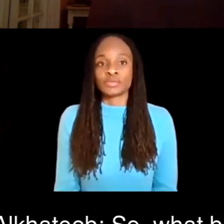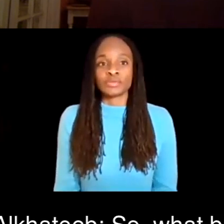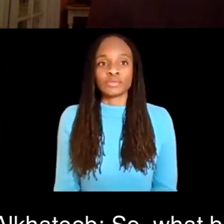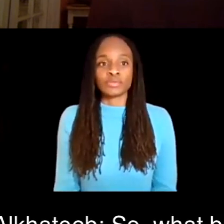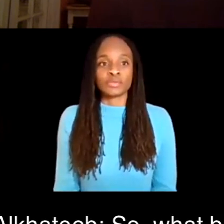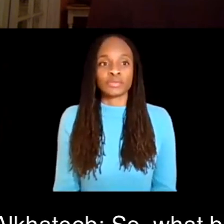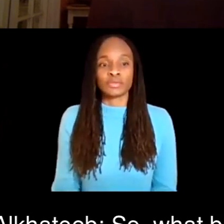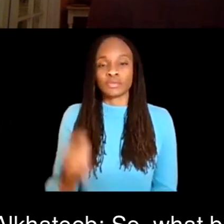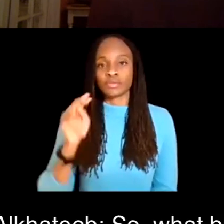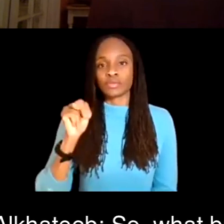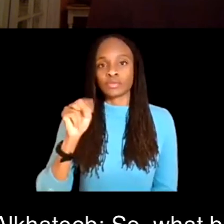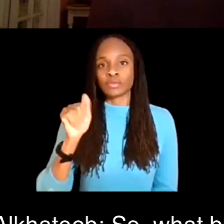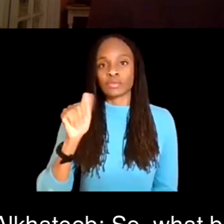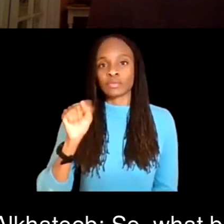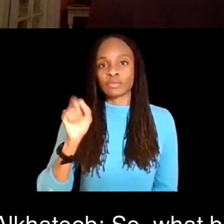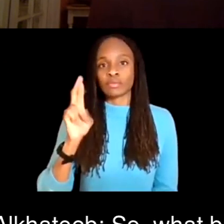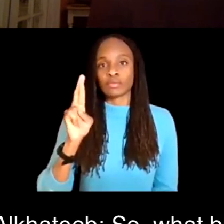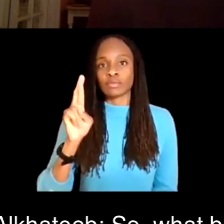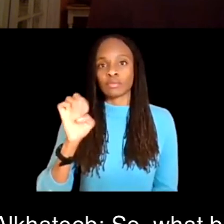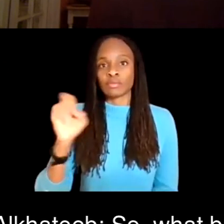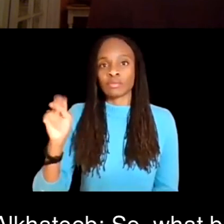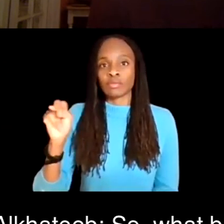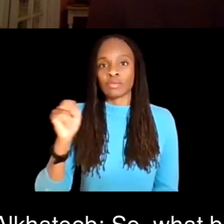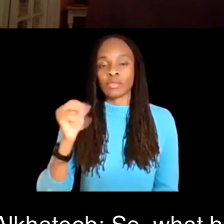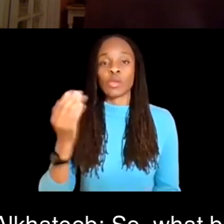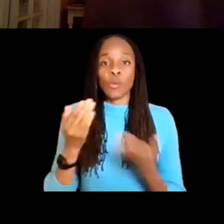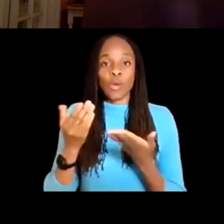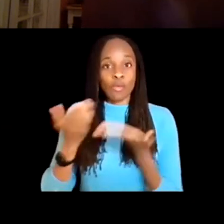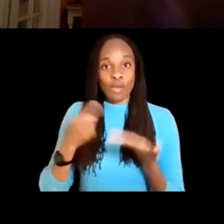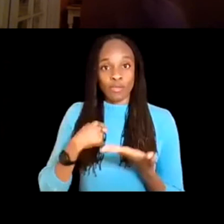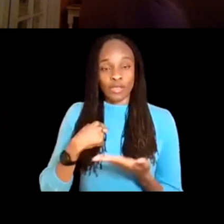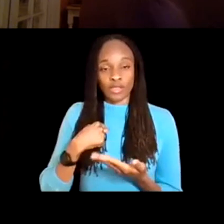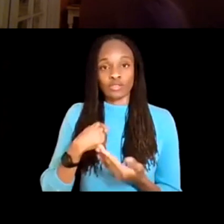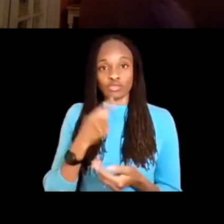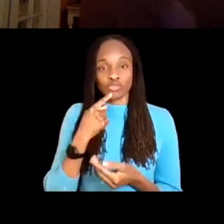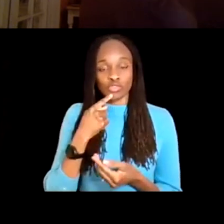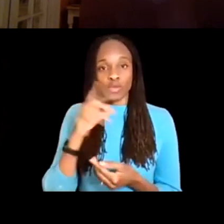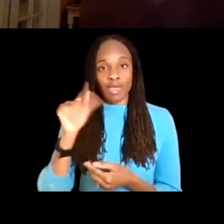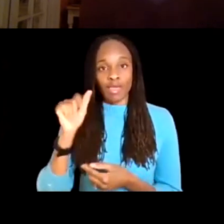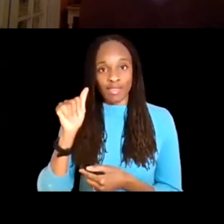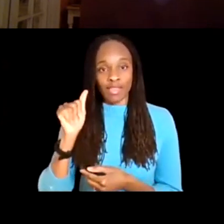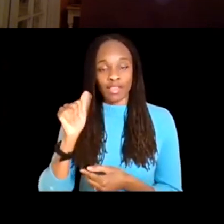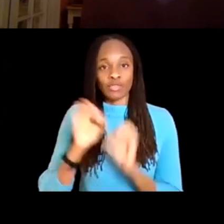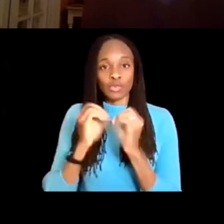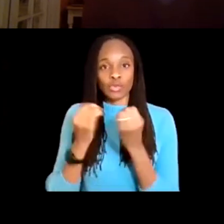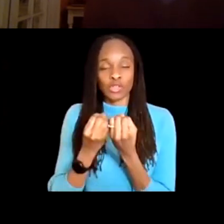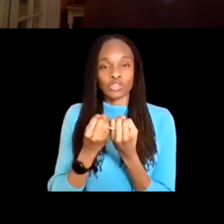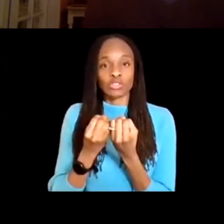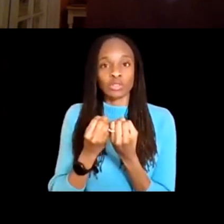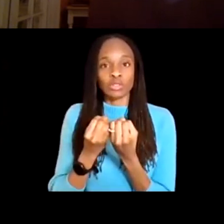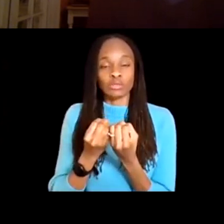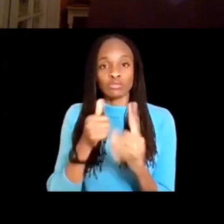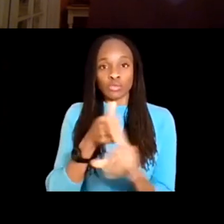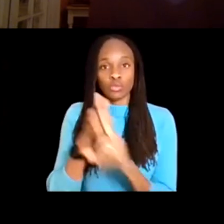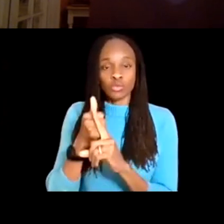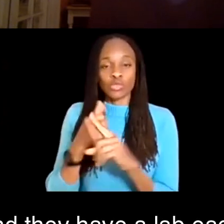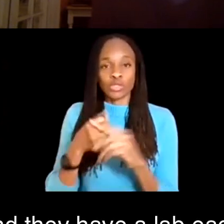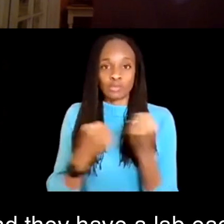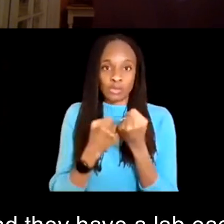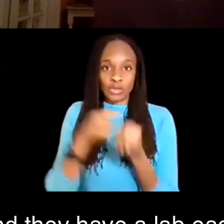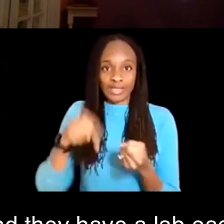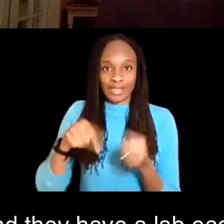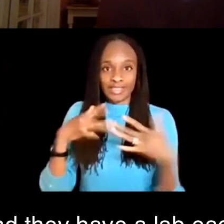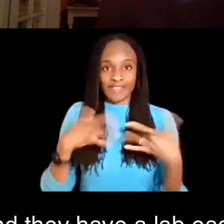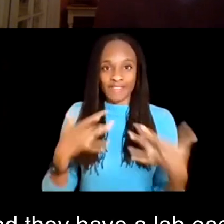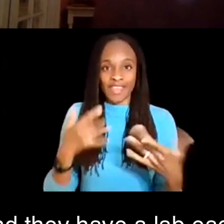So what brought me to LA was an organization that's actually sponsoring this event called Respectability. And